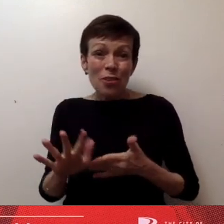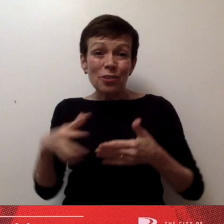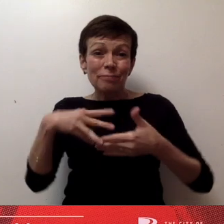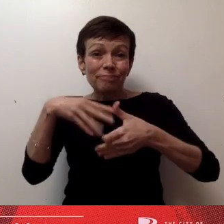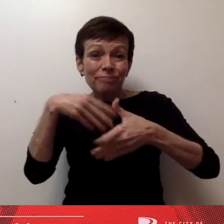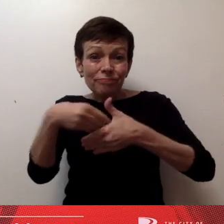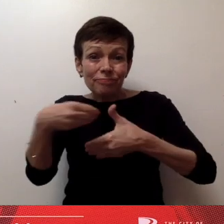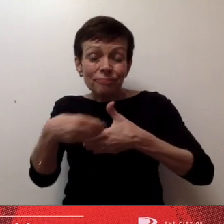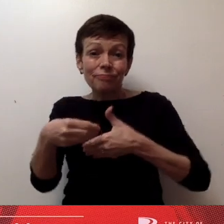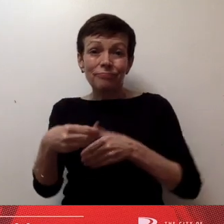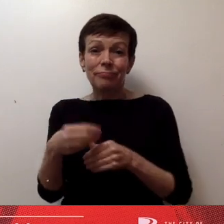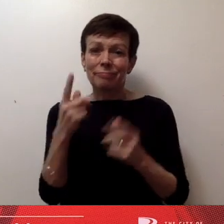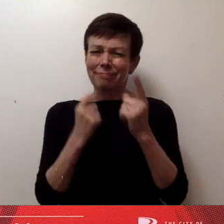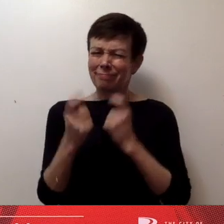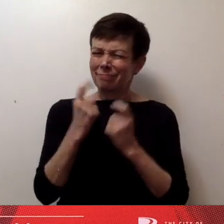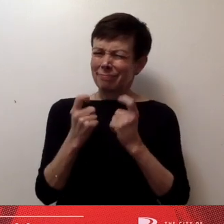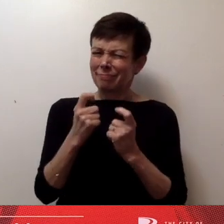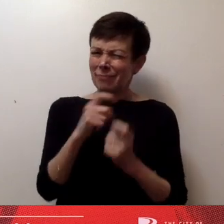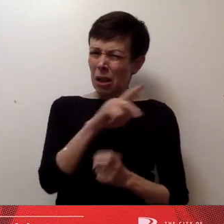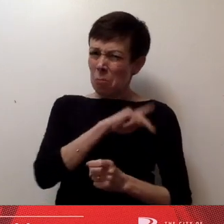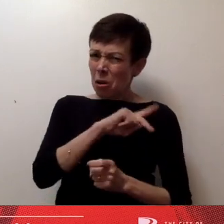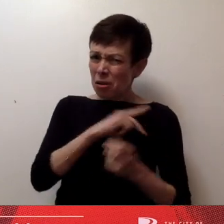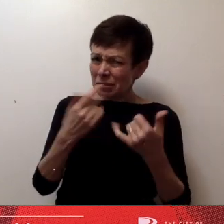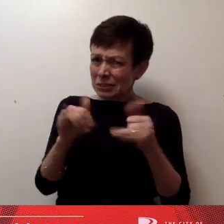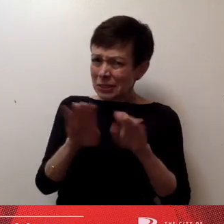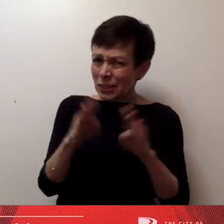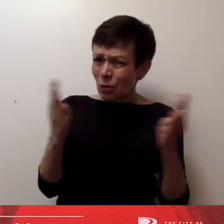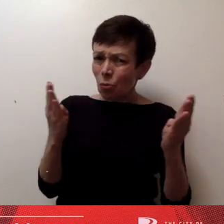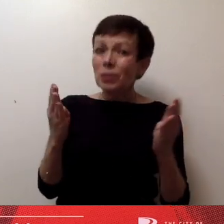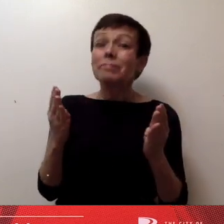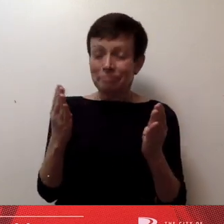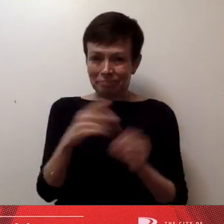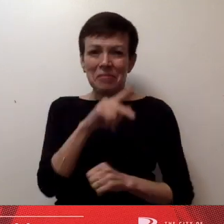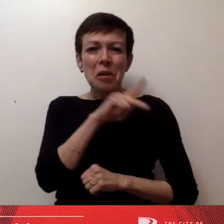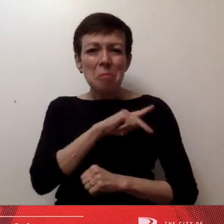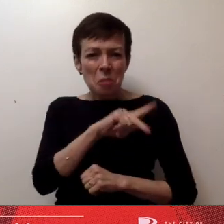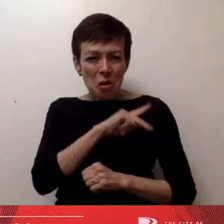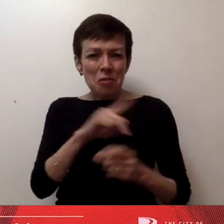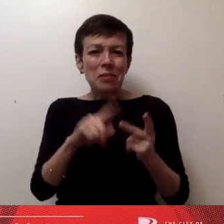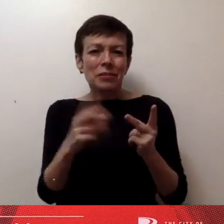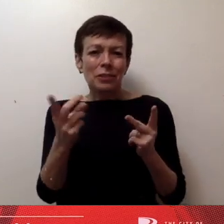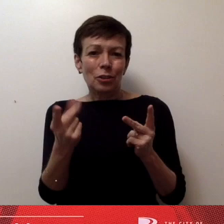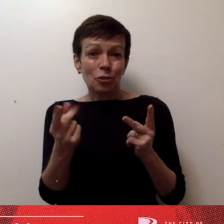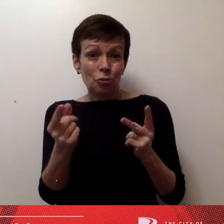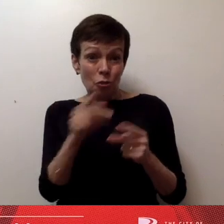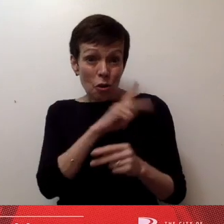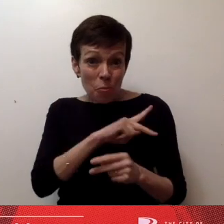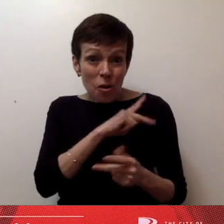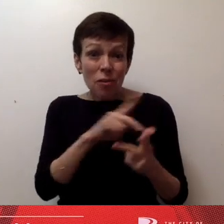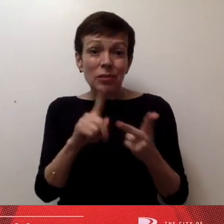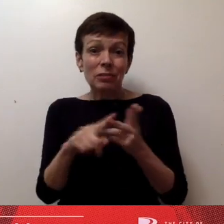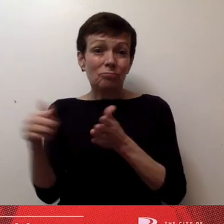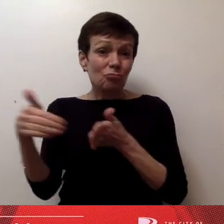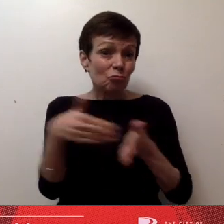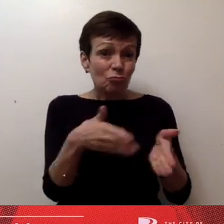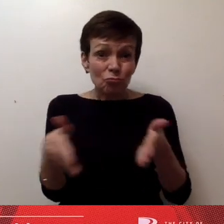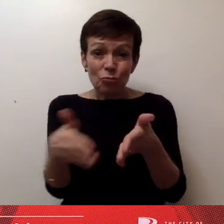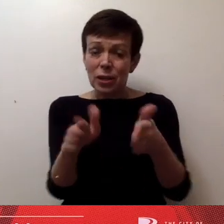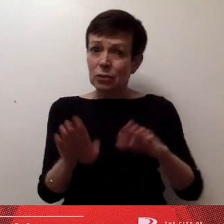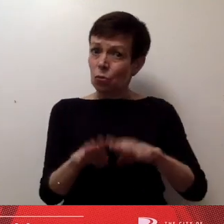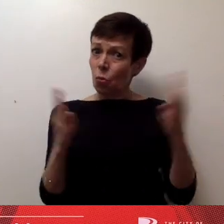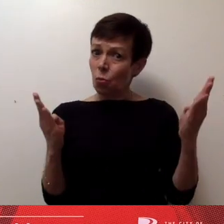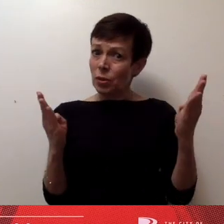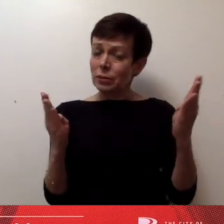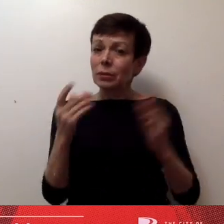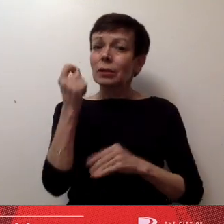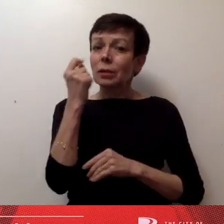Parks, open park spaces, trails, as well as dog parks do remain open. Our public is welcome to use them, provided